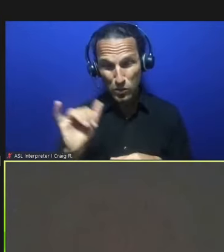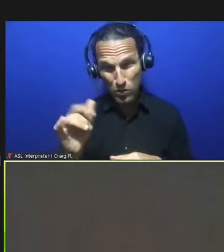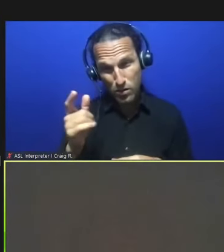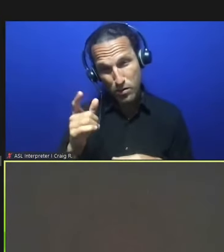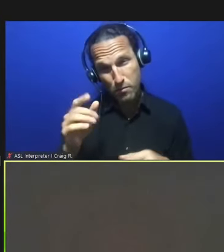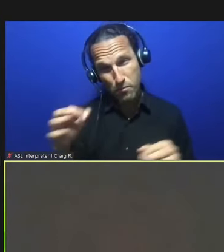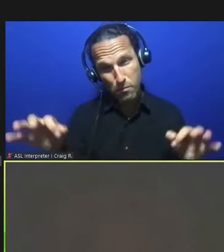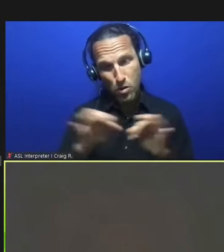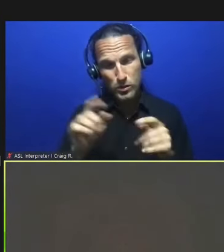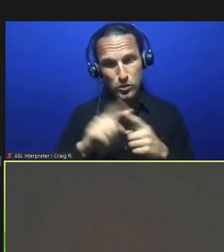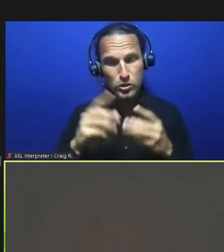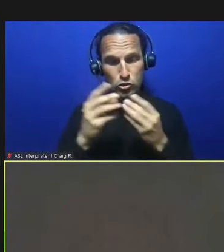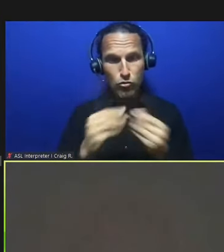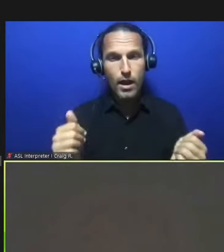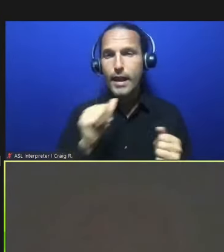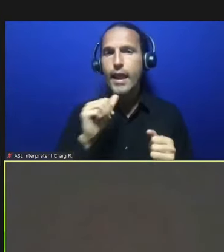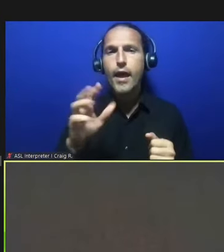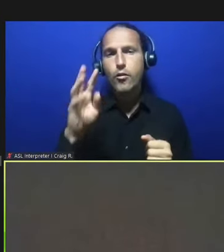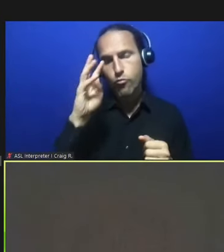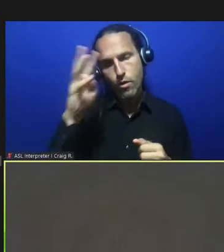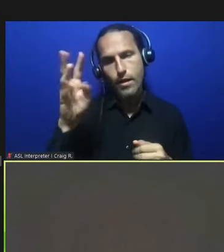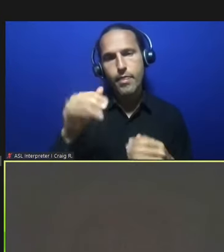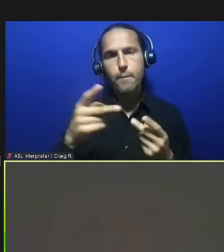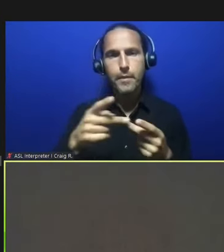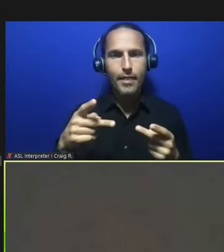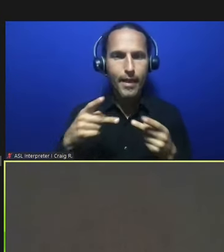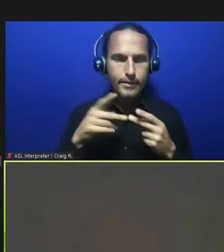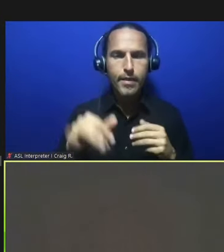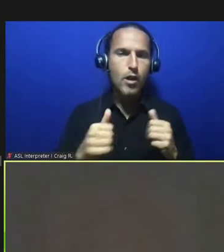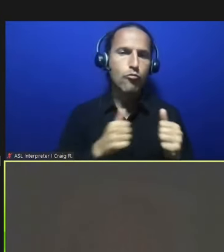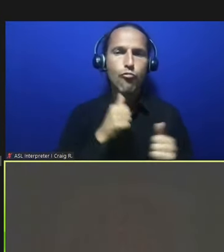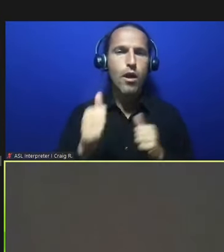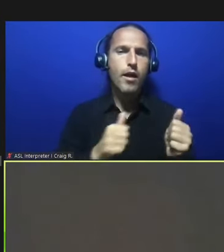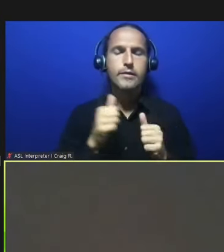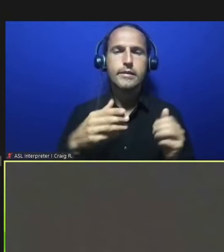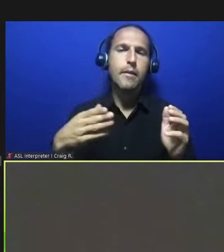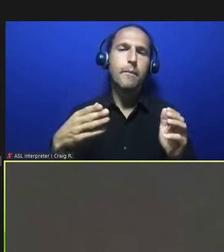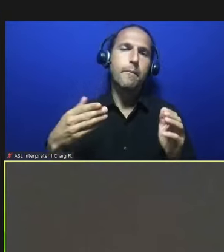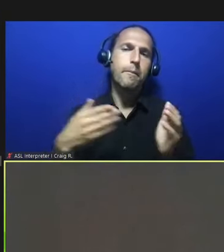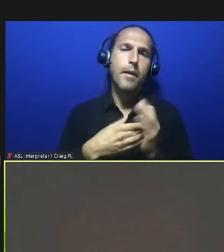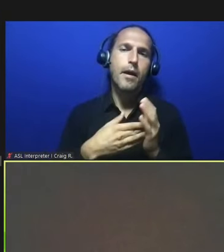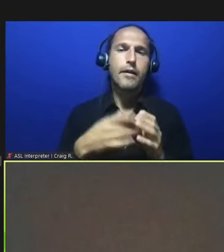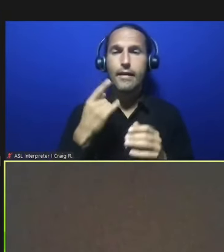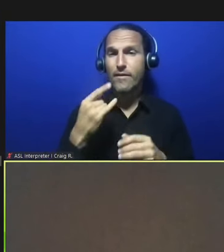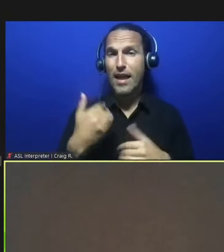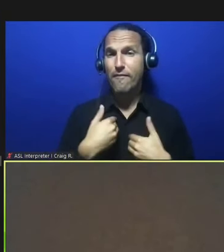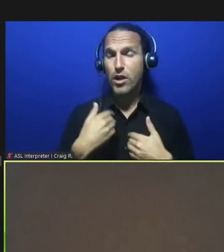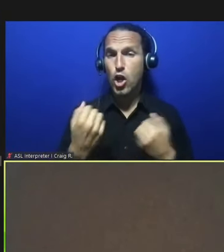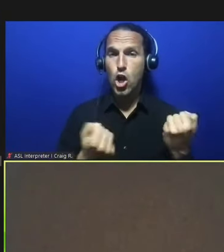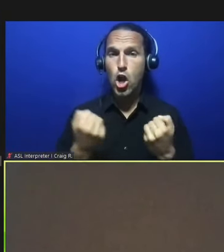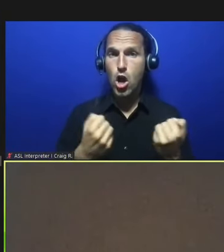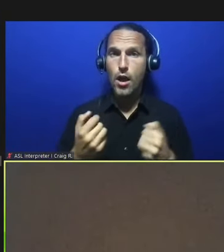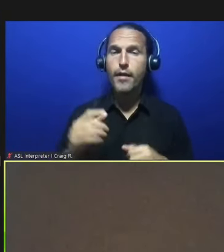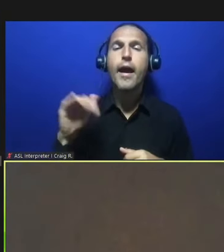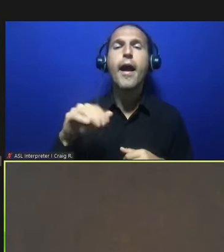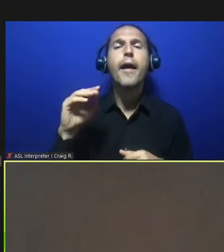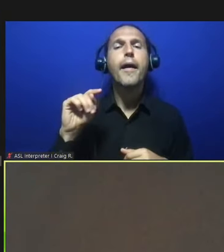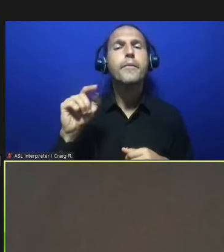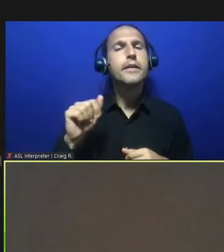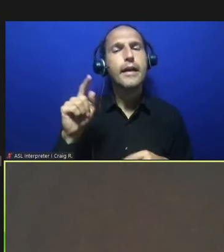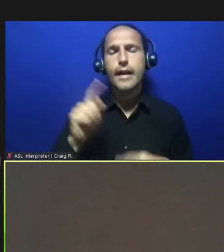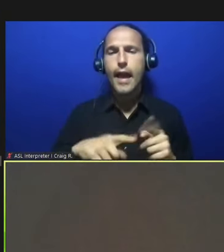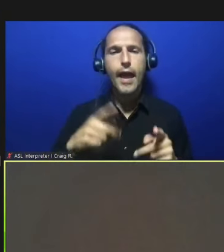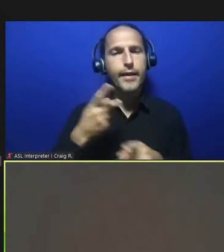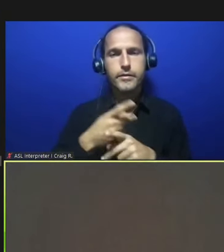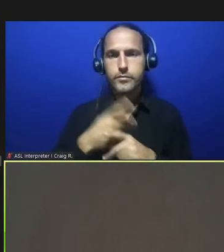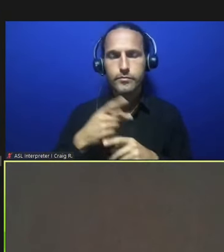wholly addressed and not creating an atmosphere that is aggressive and biased just because someone has a car. The MTA can't handle